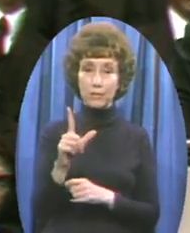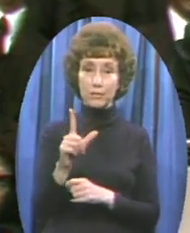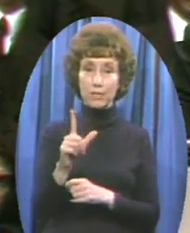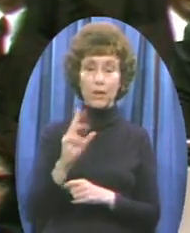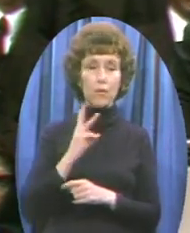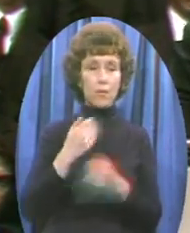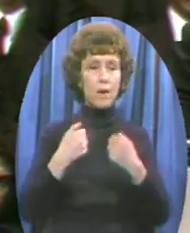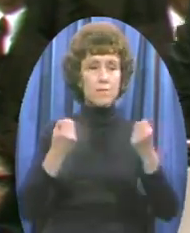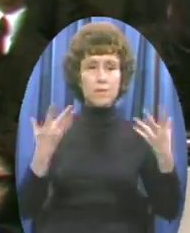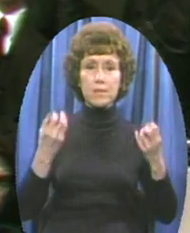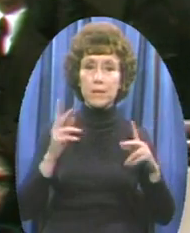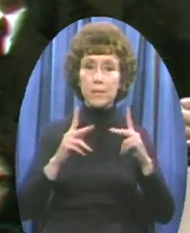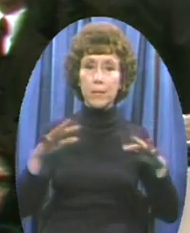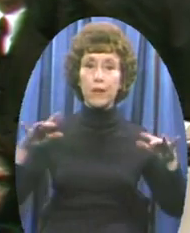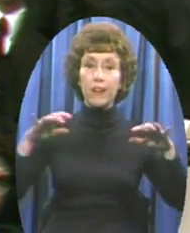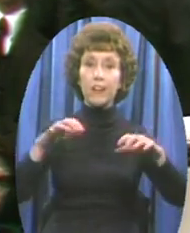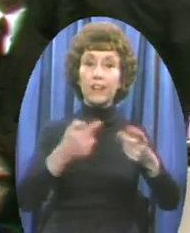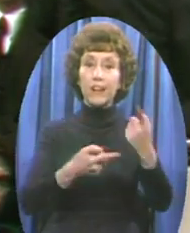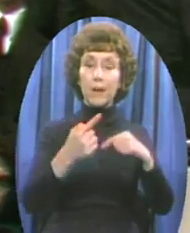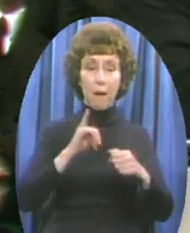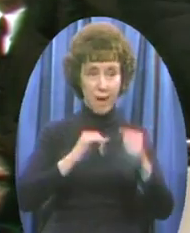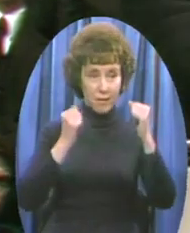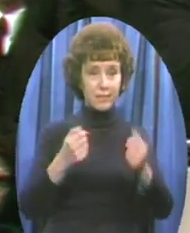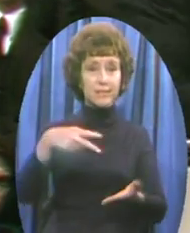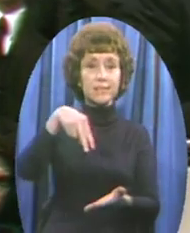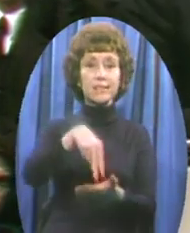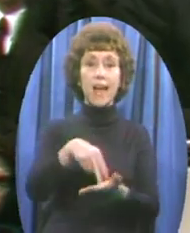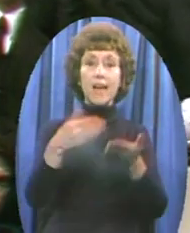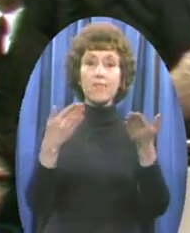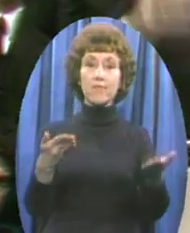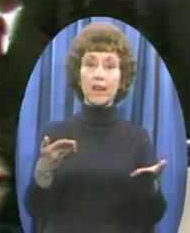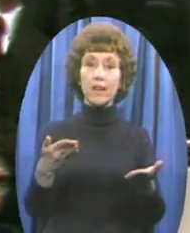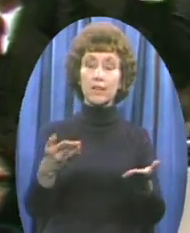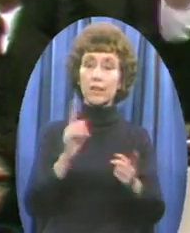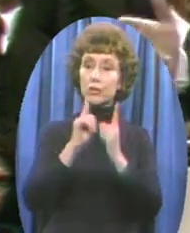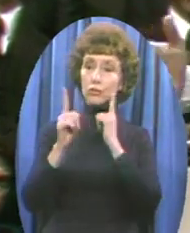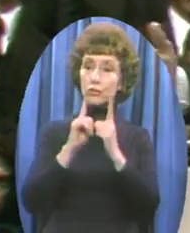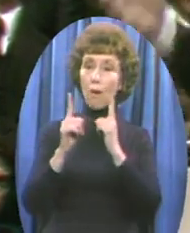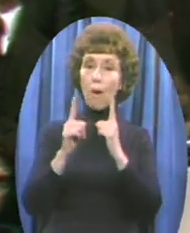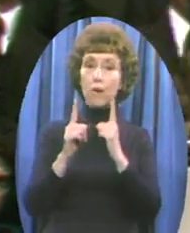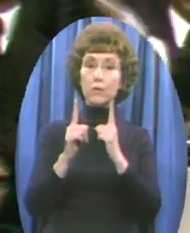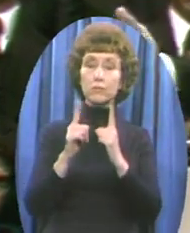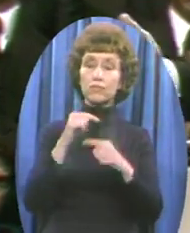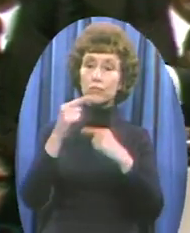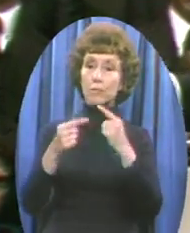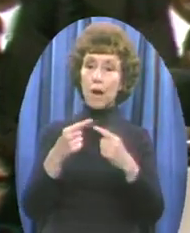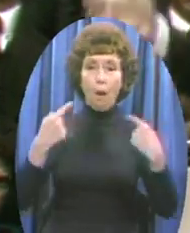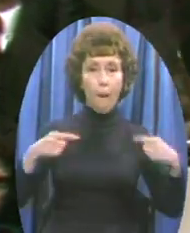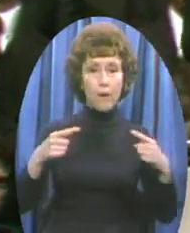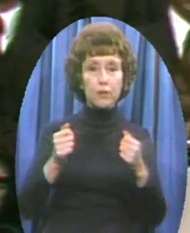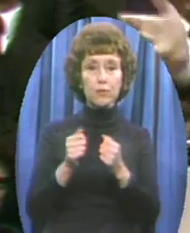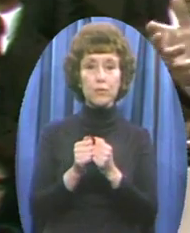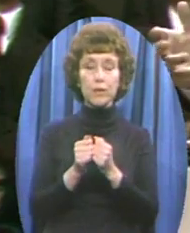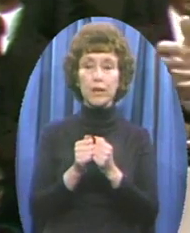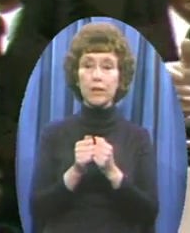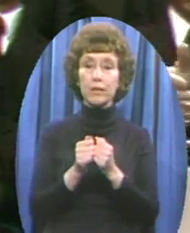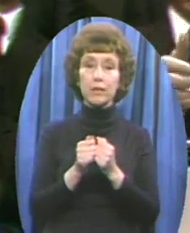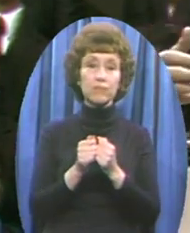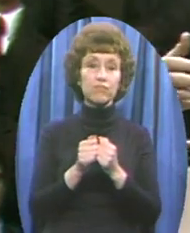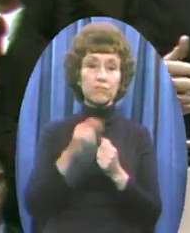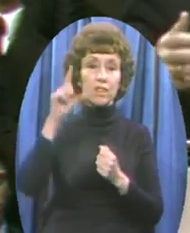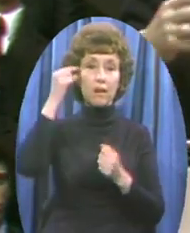meeting. And I'll stand there and take issue with these men on things like abortion, homosexuality,